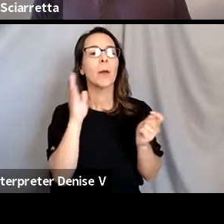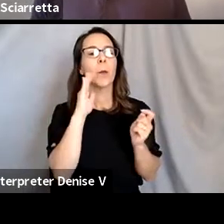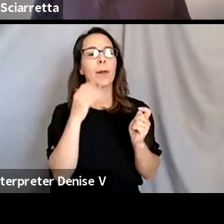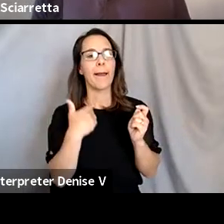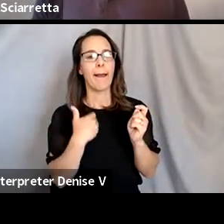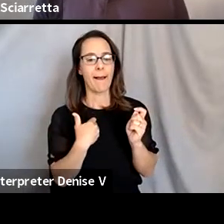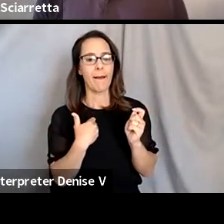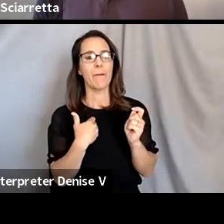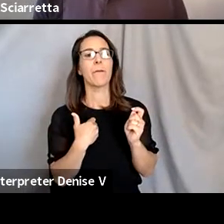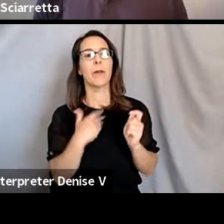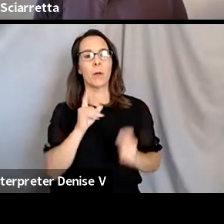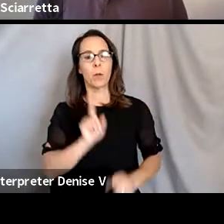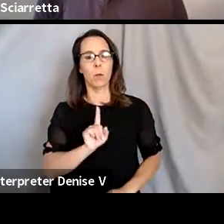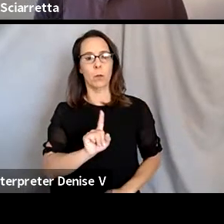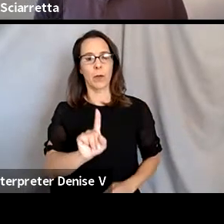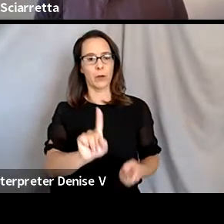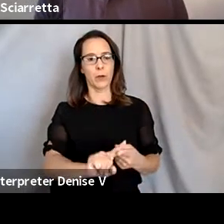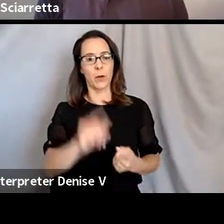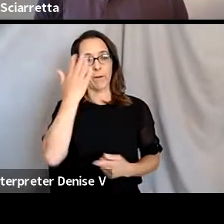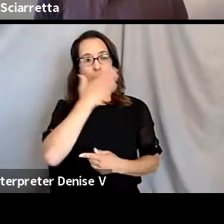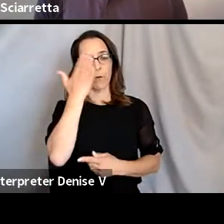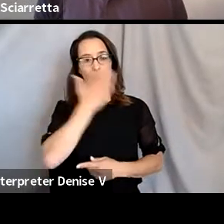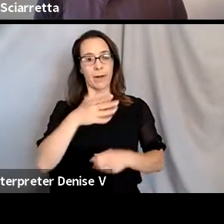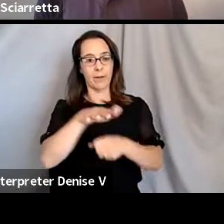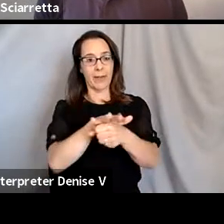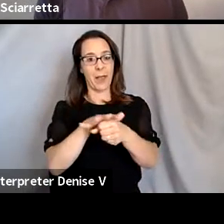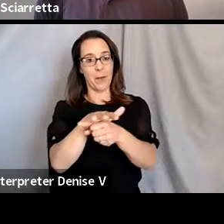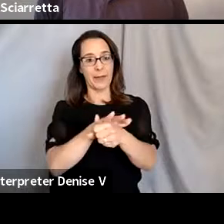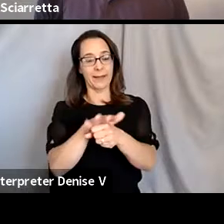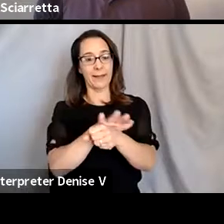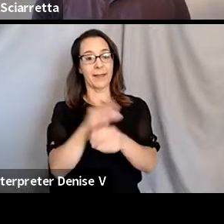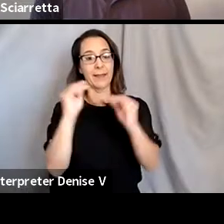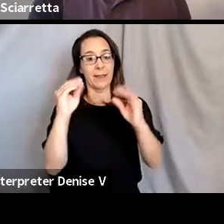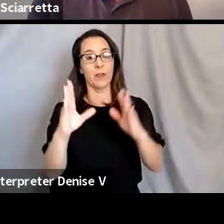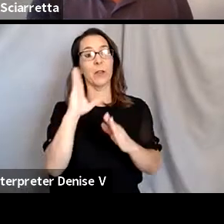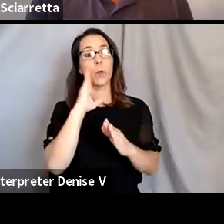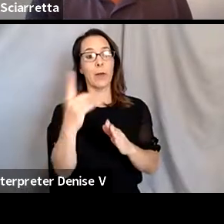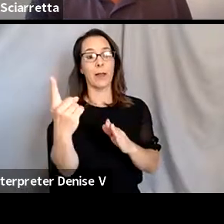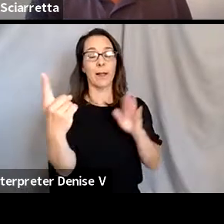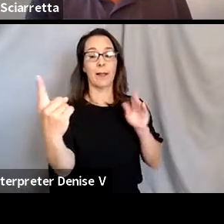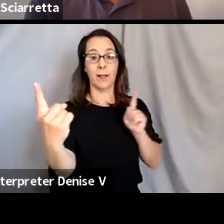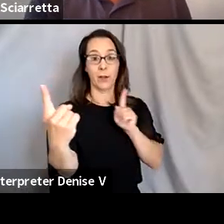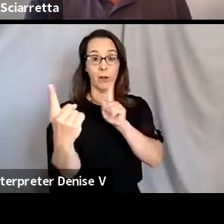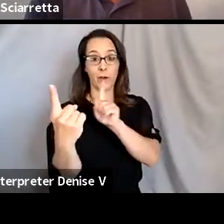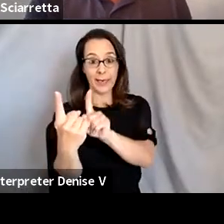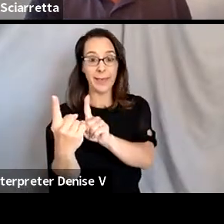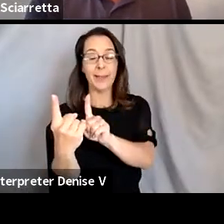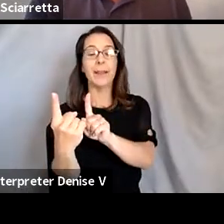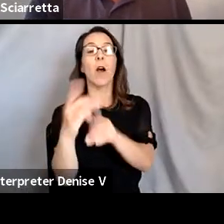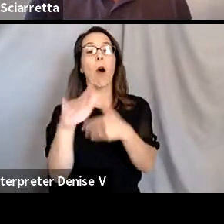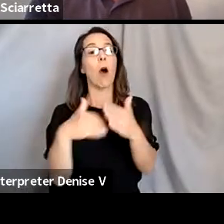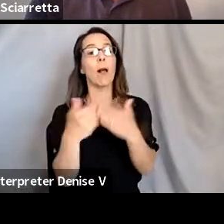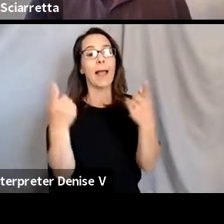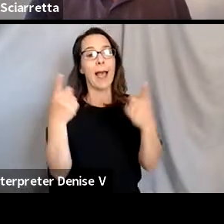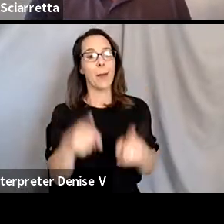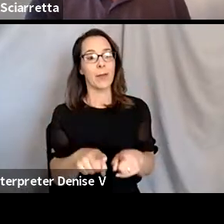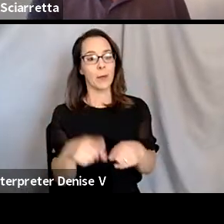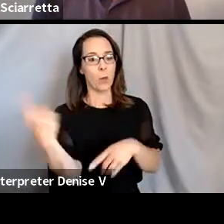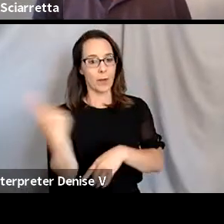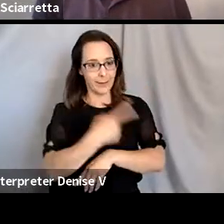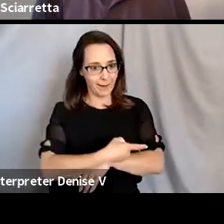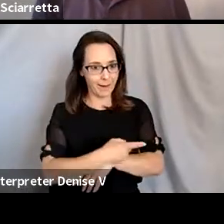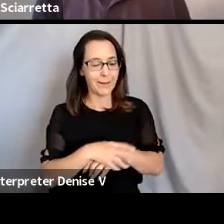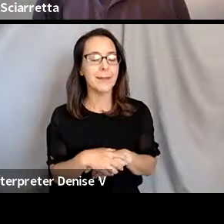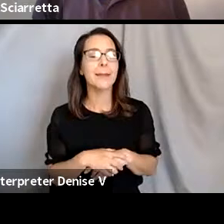up to the front of the campus, teachers will be there to greet. They will all be on one day, though. They're going to schedule out